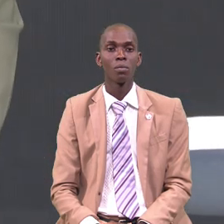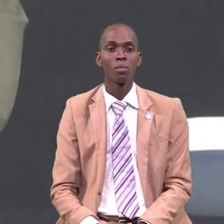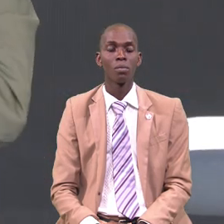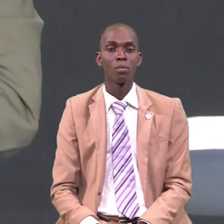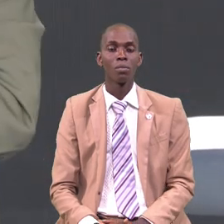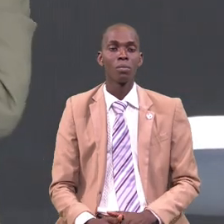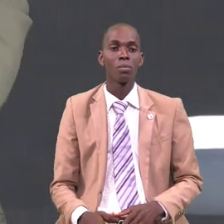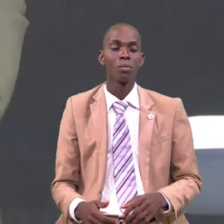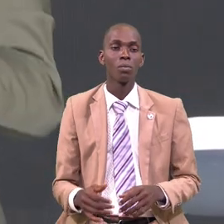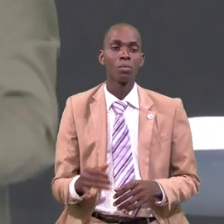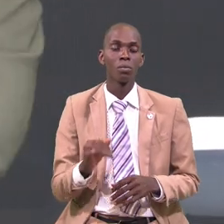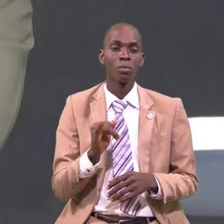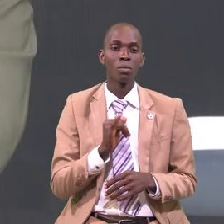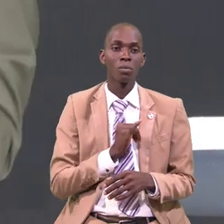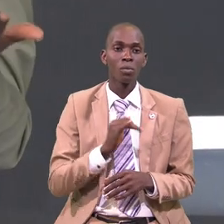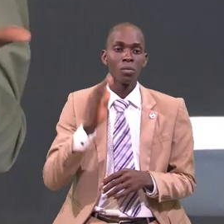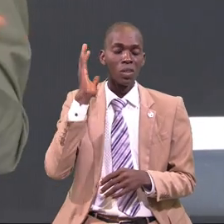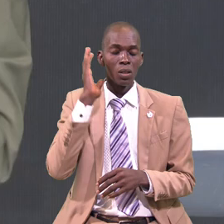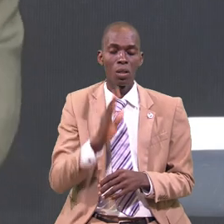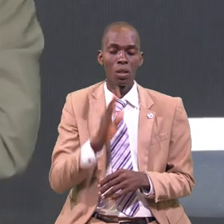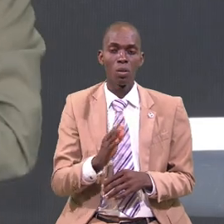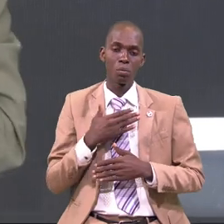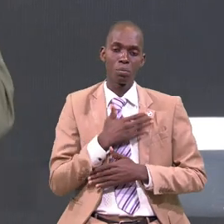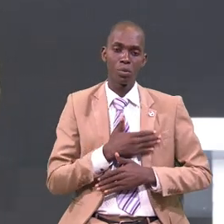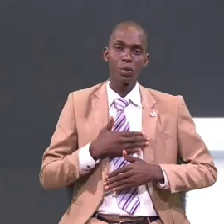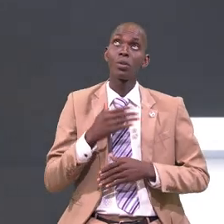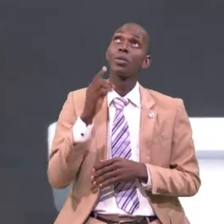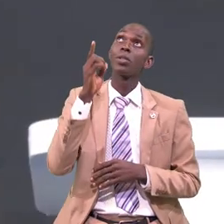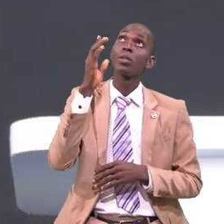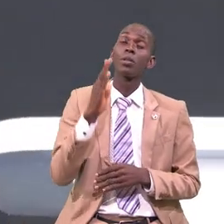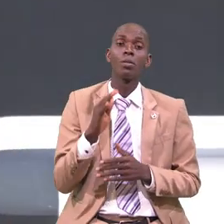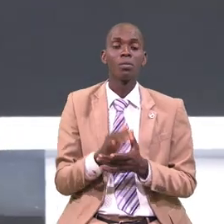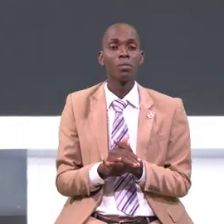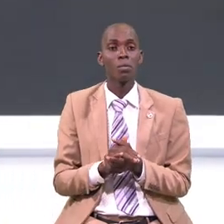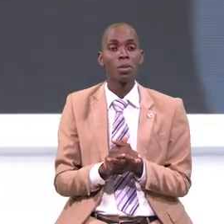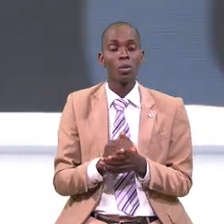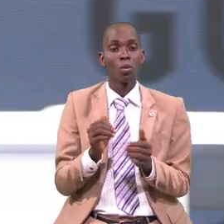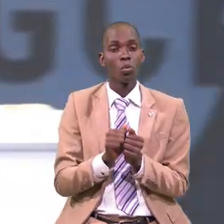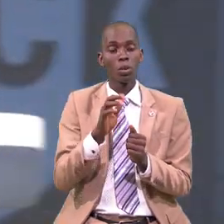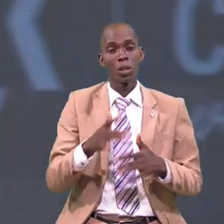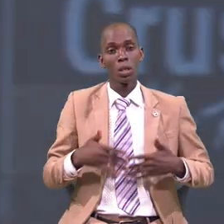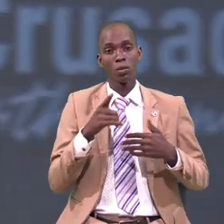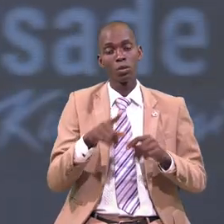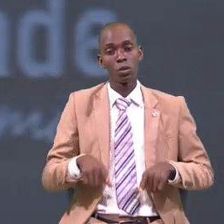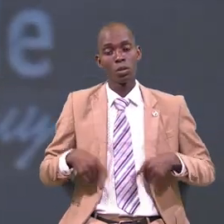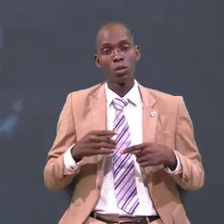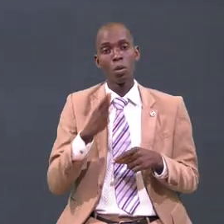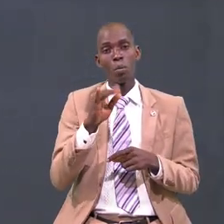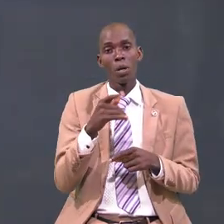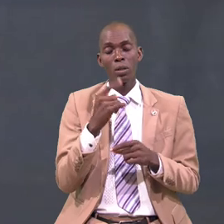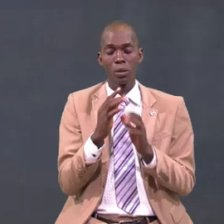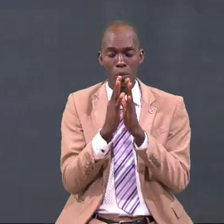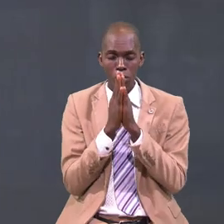I will please God. By the life you live, by the prayer you